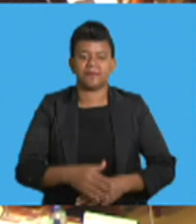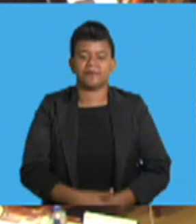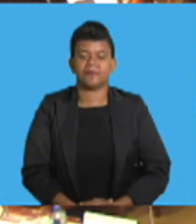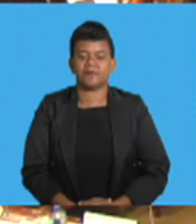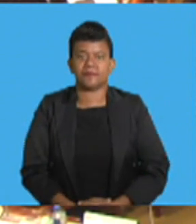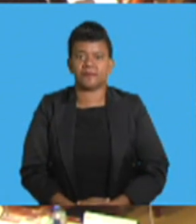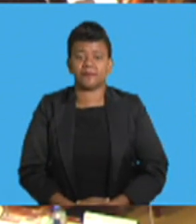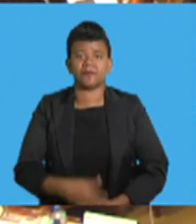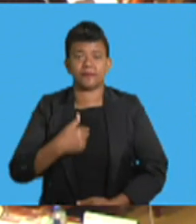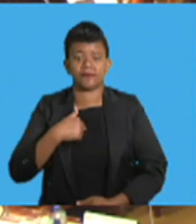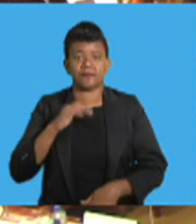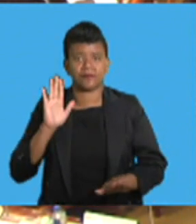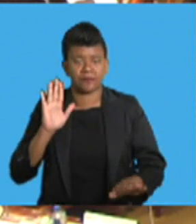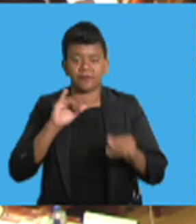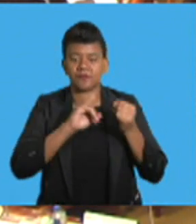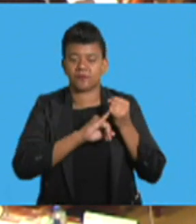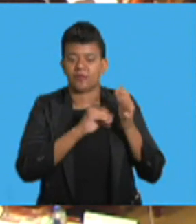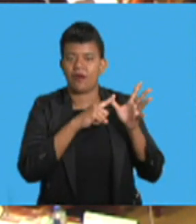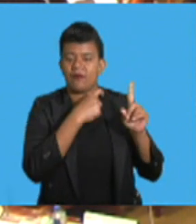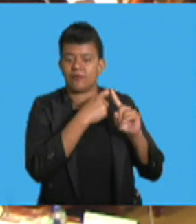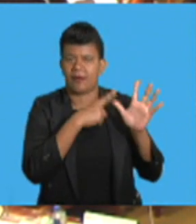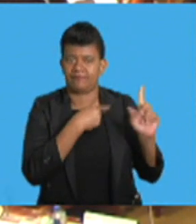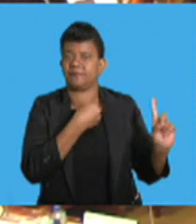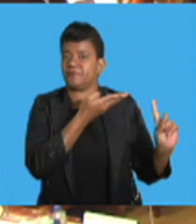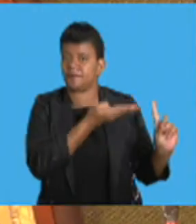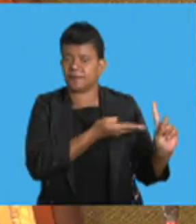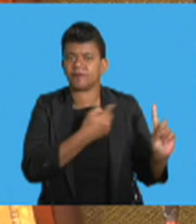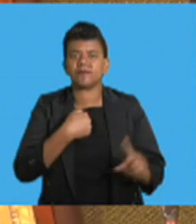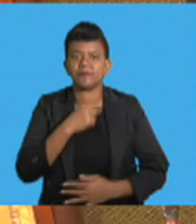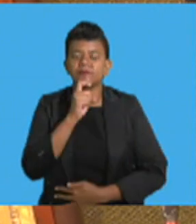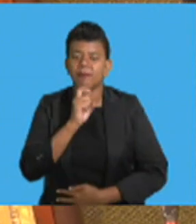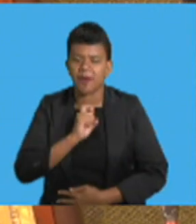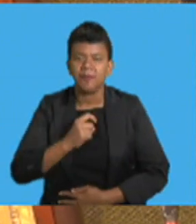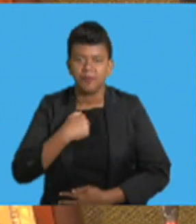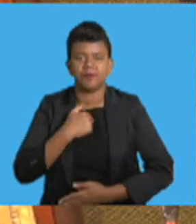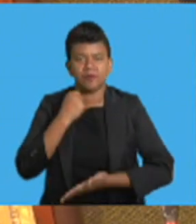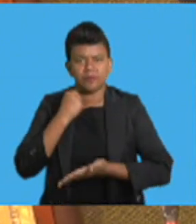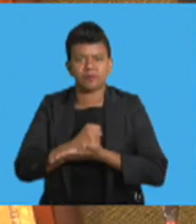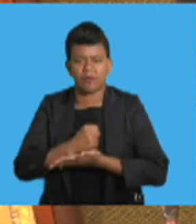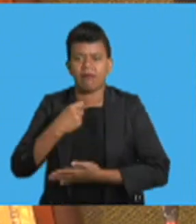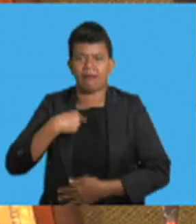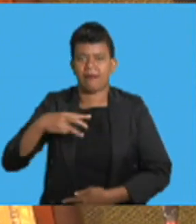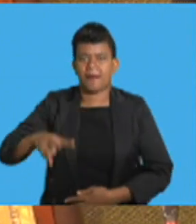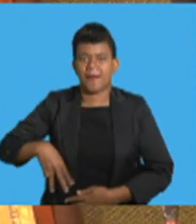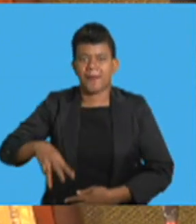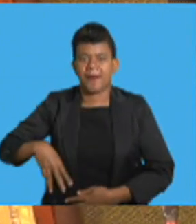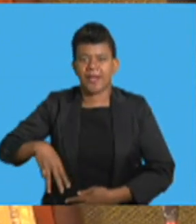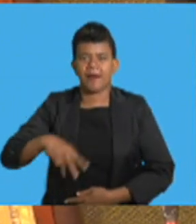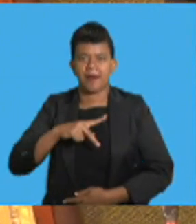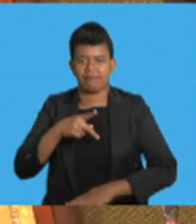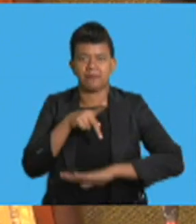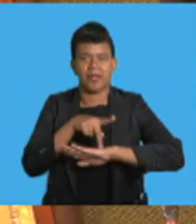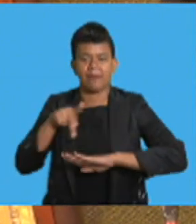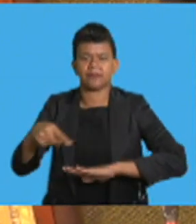I, Aiyaz Sayed-Khaiyum, do solemnly and sincerely and truly declare and affirm that as a Member of Parliament of Fiji, I will be faithful and